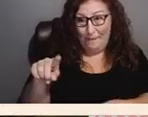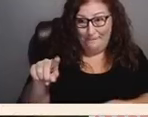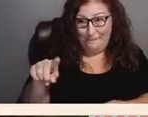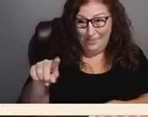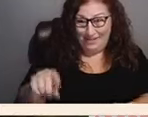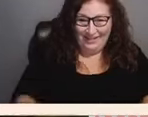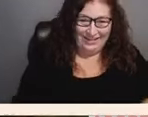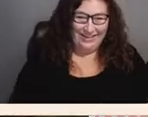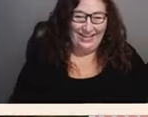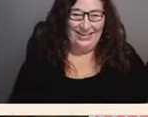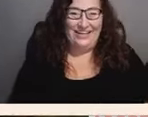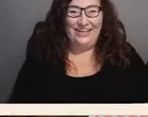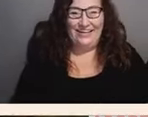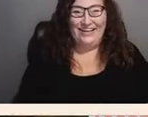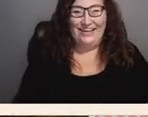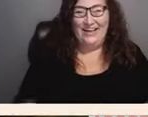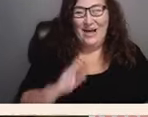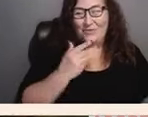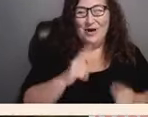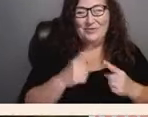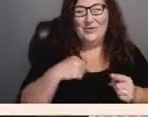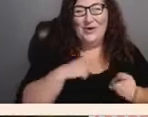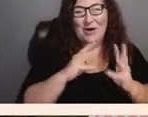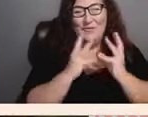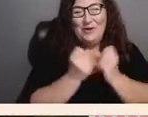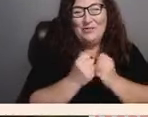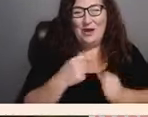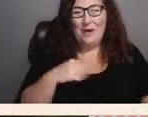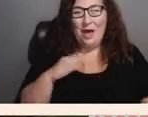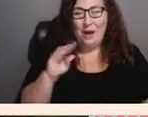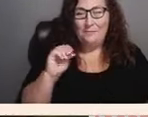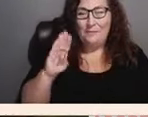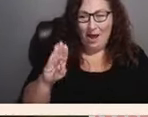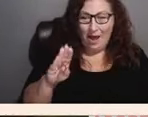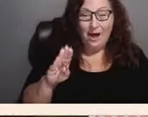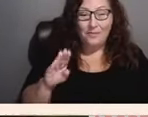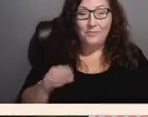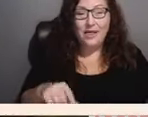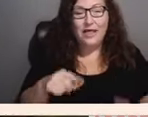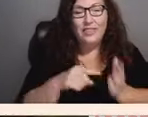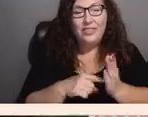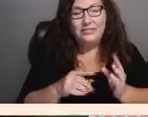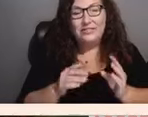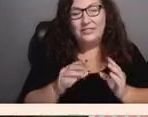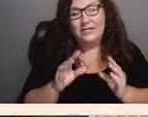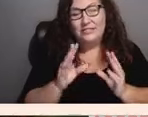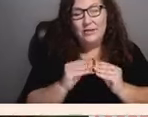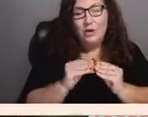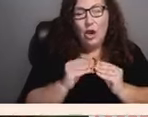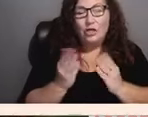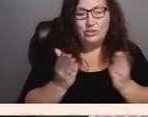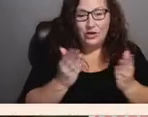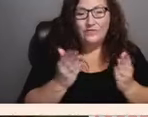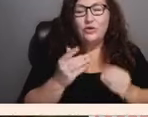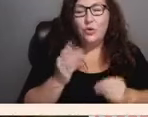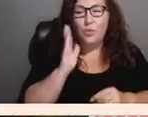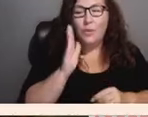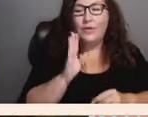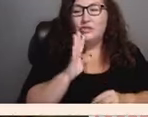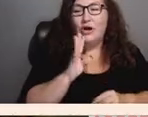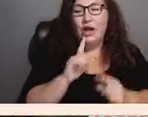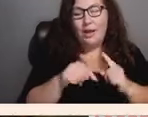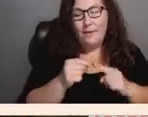Welcome to our workshop. I'm Bob Streeter. This is Team Streeter Seminars and Services. I'm going to be talking to you today about